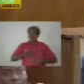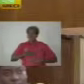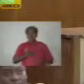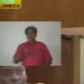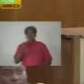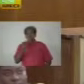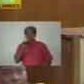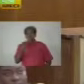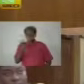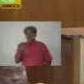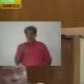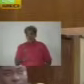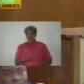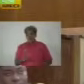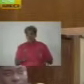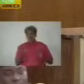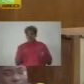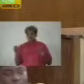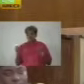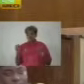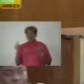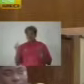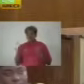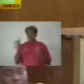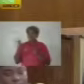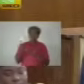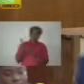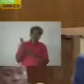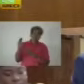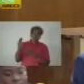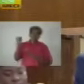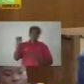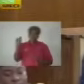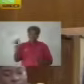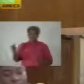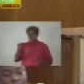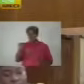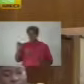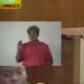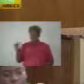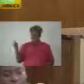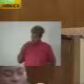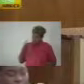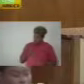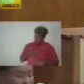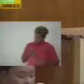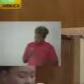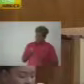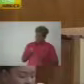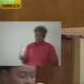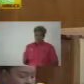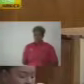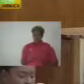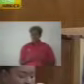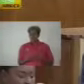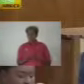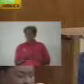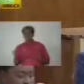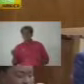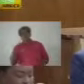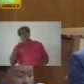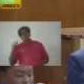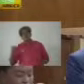zones. There is nowhere to be found in the 2020 manifesto. They have now said they're going